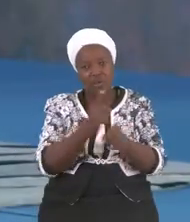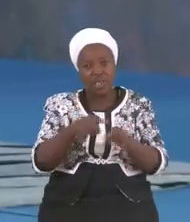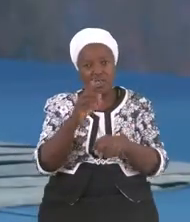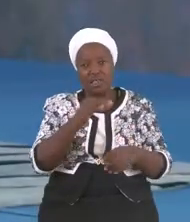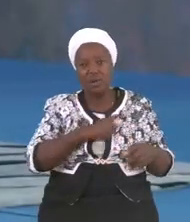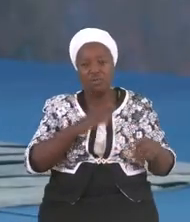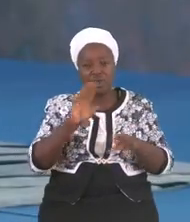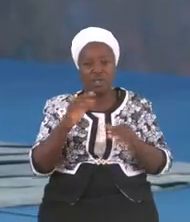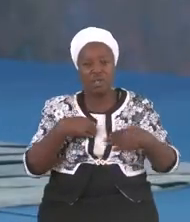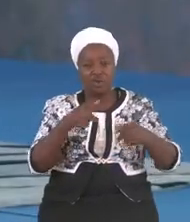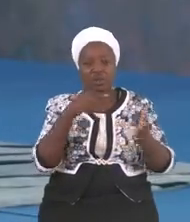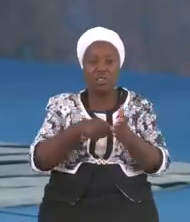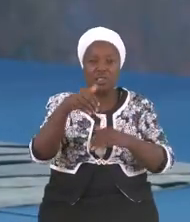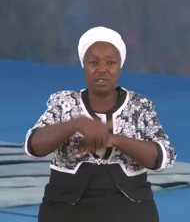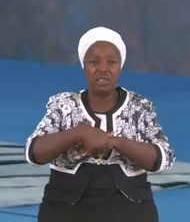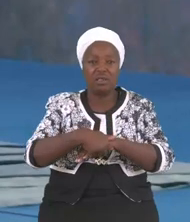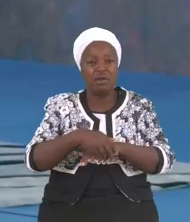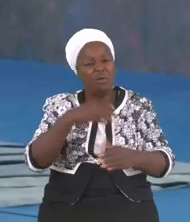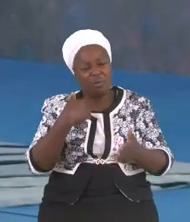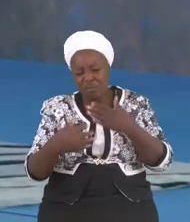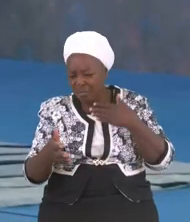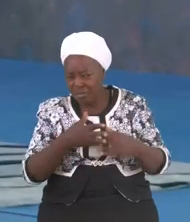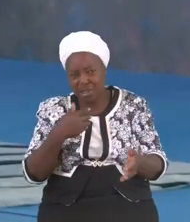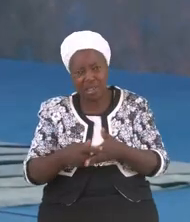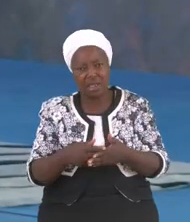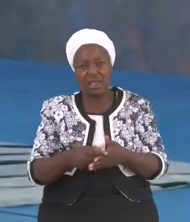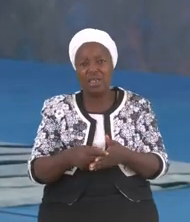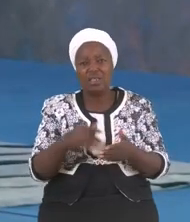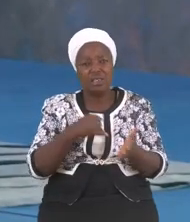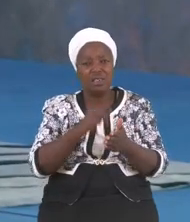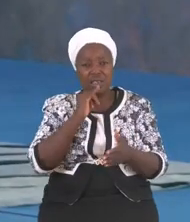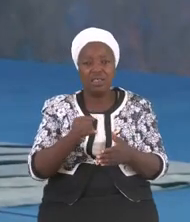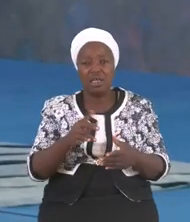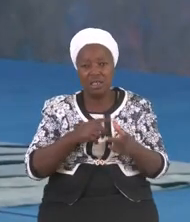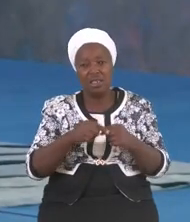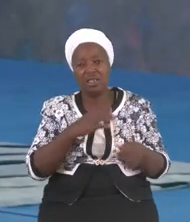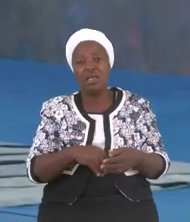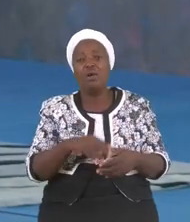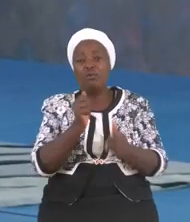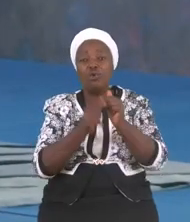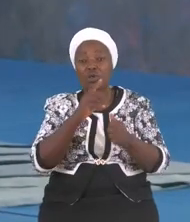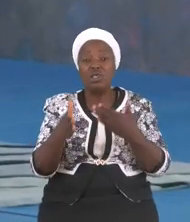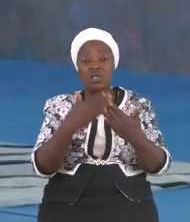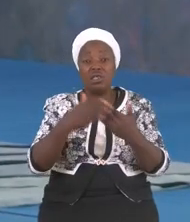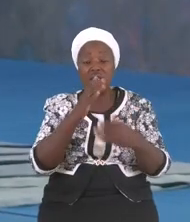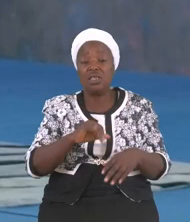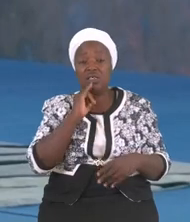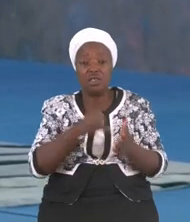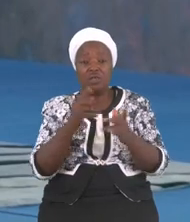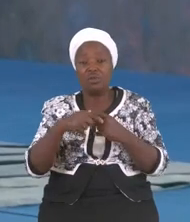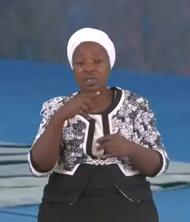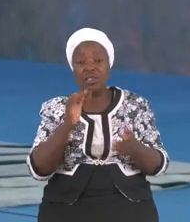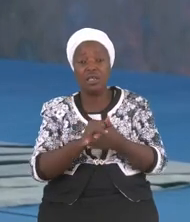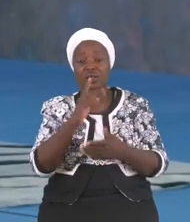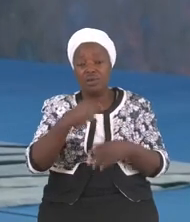tonight. Whether it's easier, which one is easier to say to the sick of the palsy, thy sins be forgiven